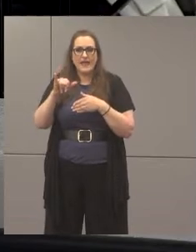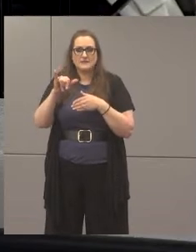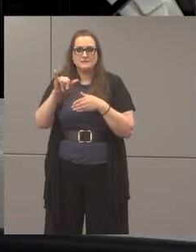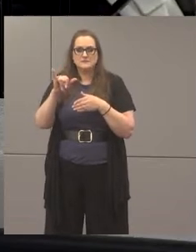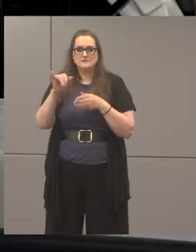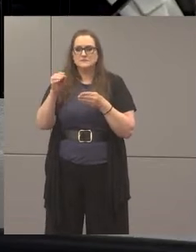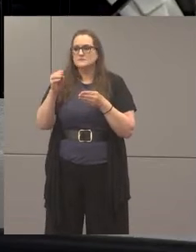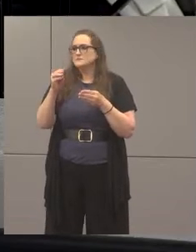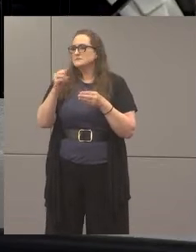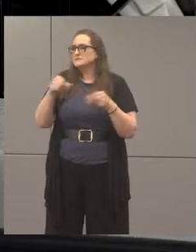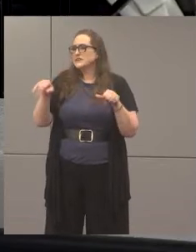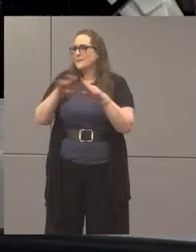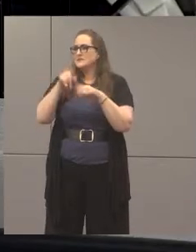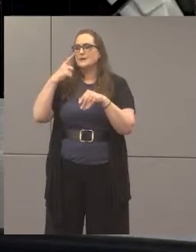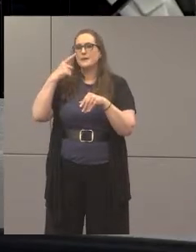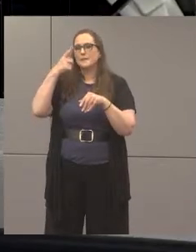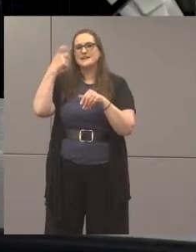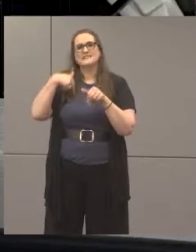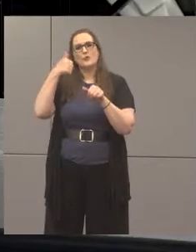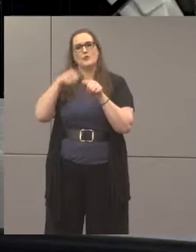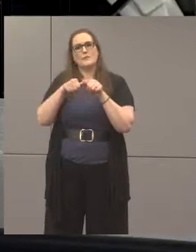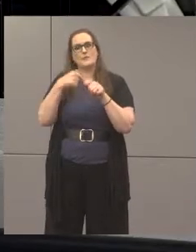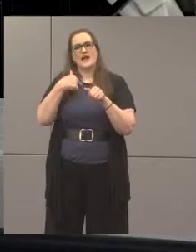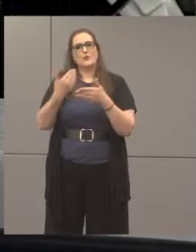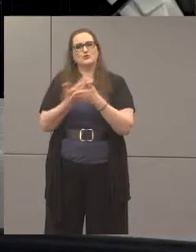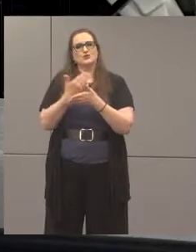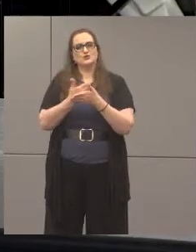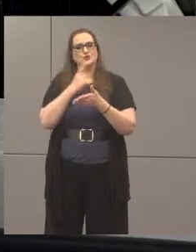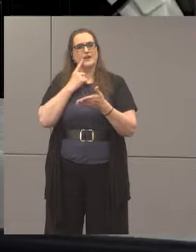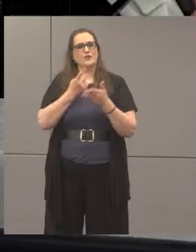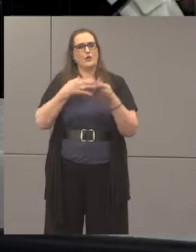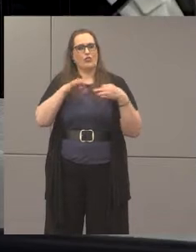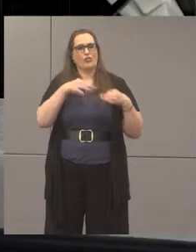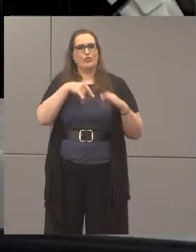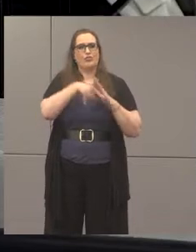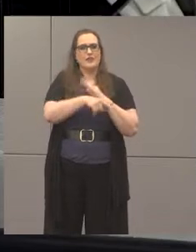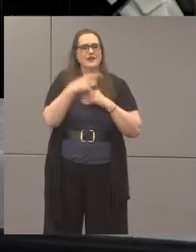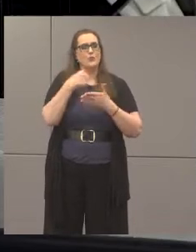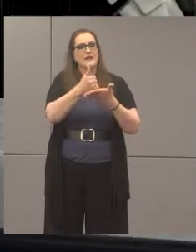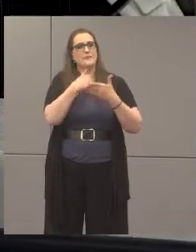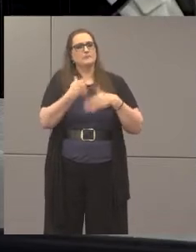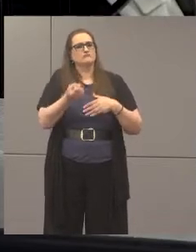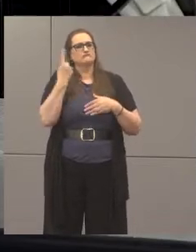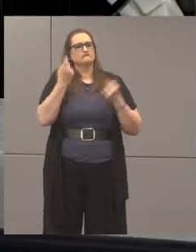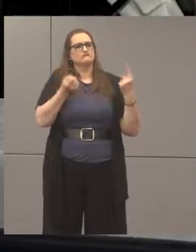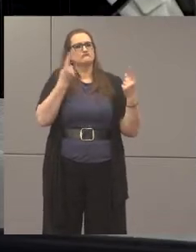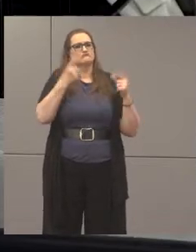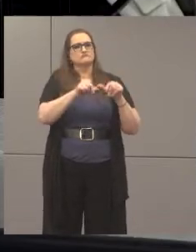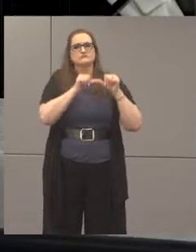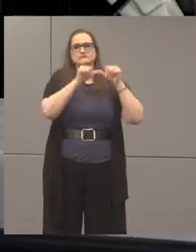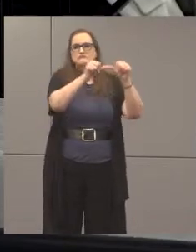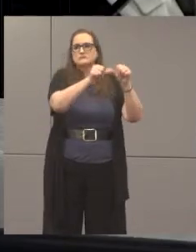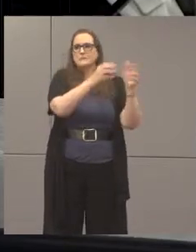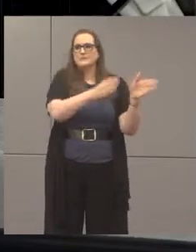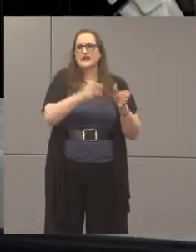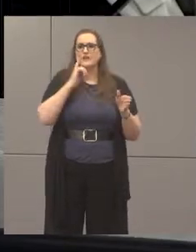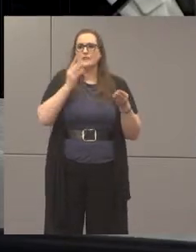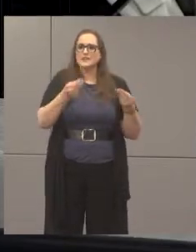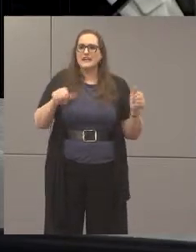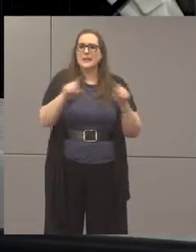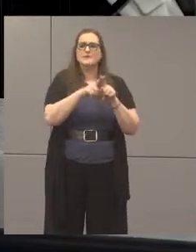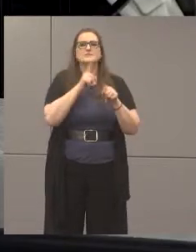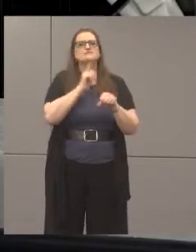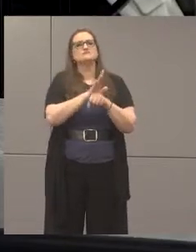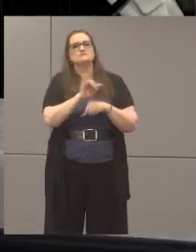was new and we went through it, it really helped me look at what the longer term kind of planning was for the campus and kind of